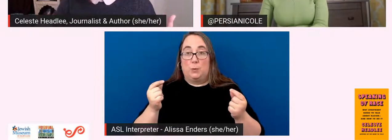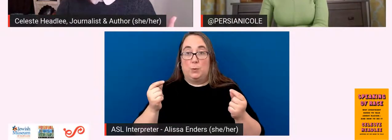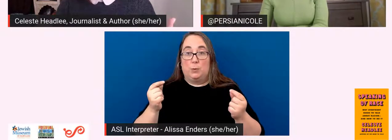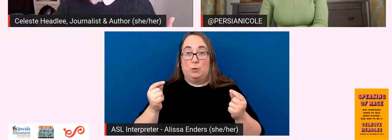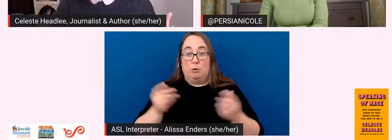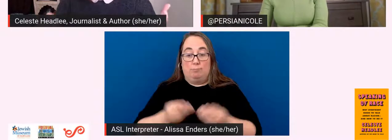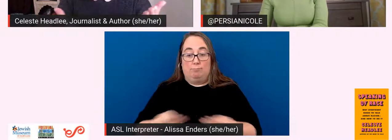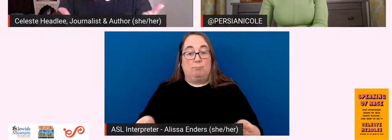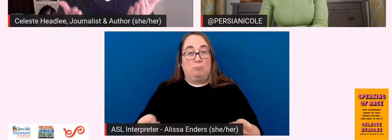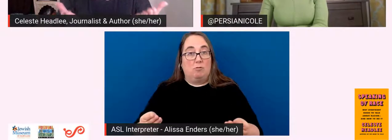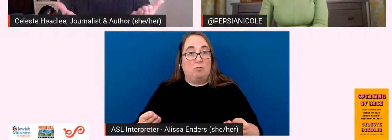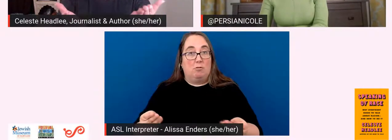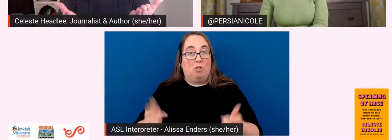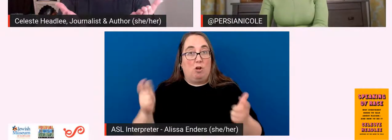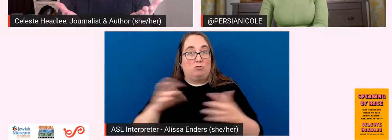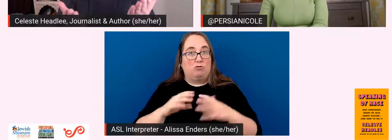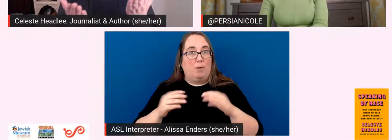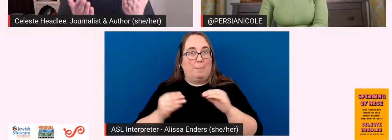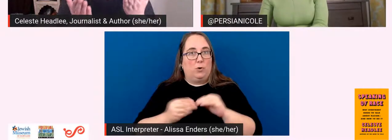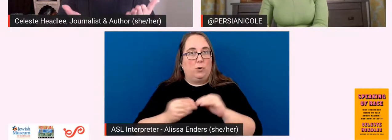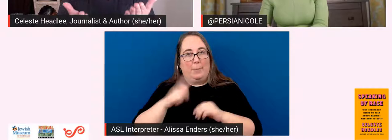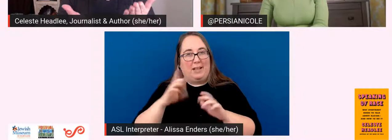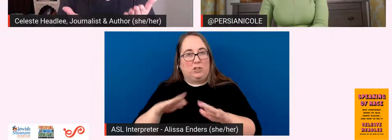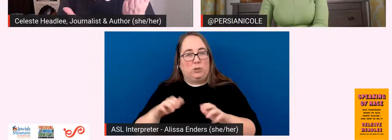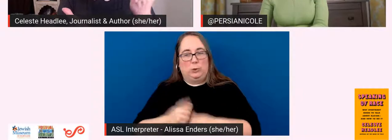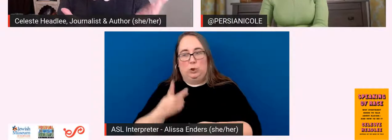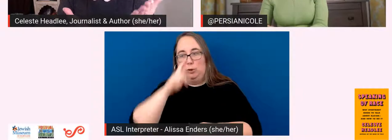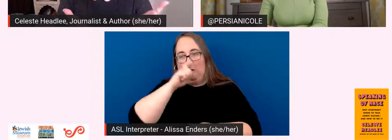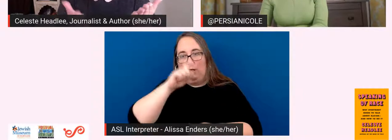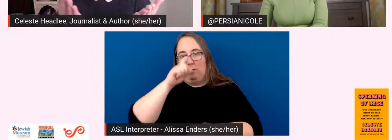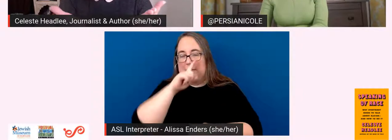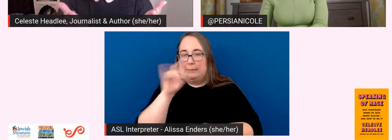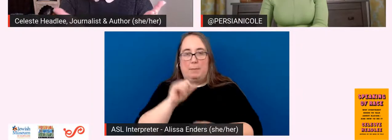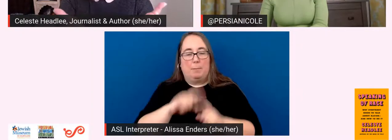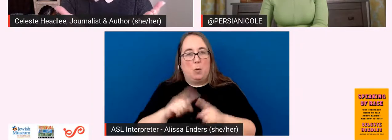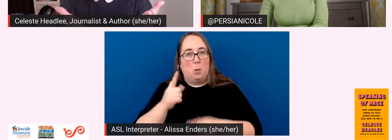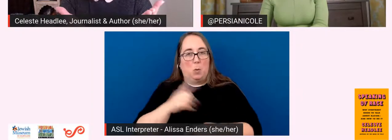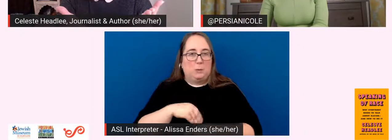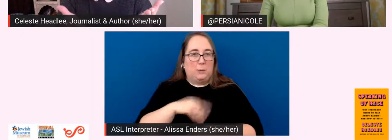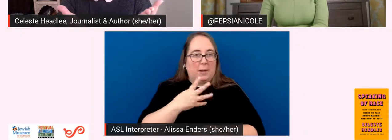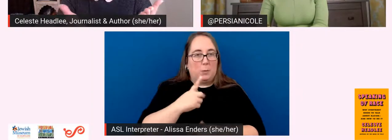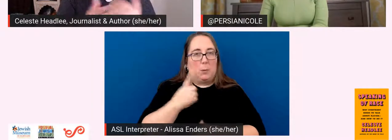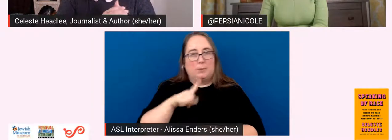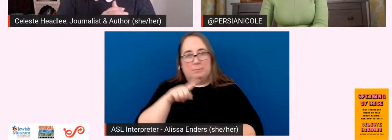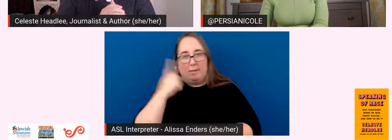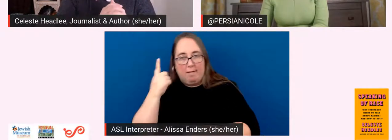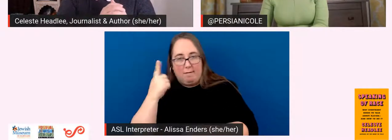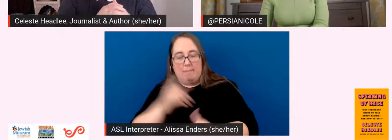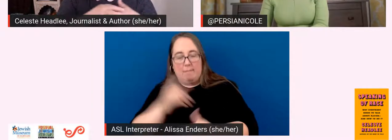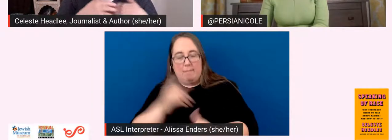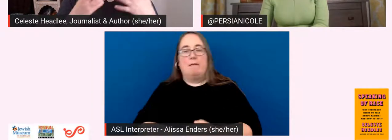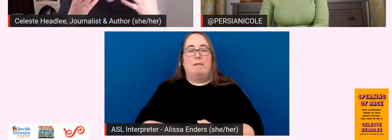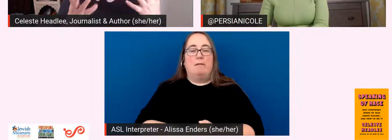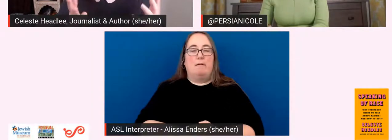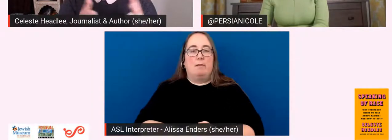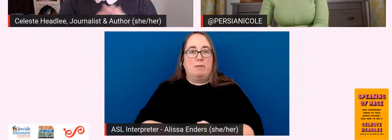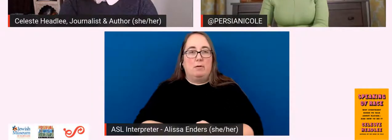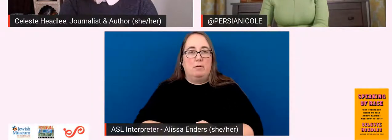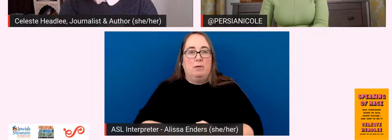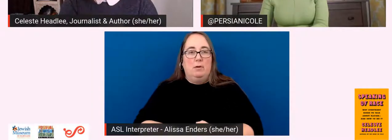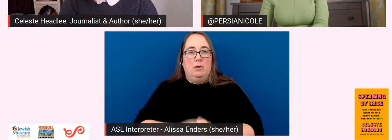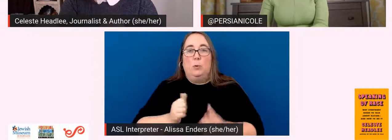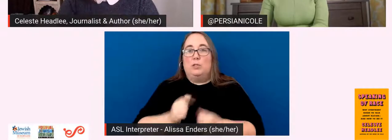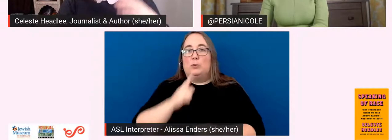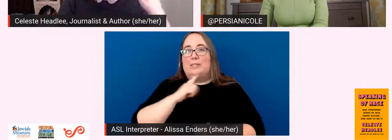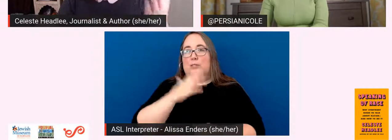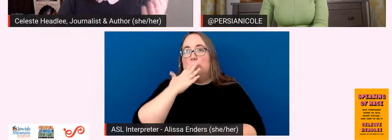number of black children with two dolls. They were exactly the same, except one was white and one was black. And they would say, okay, which one is the